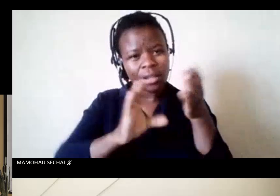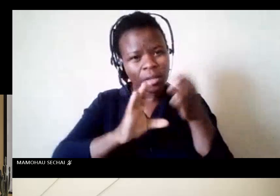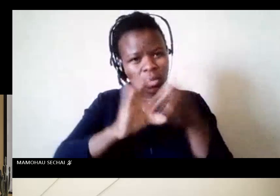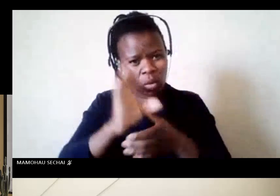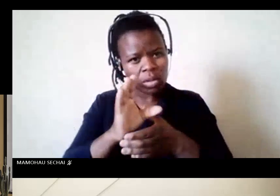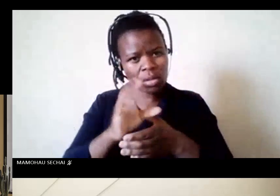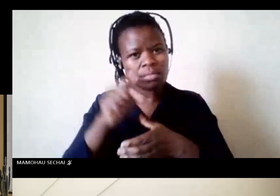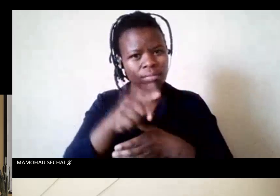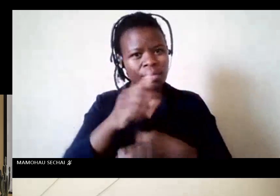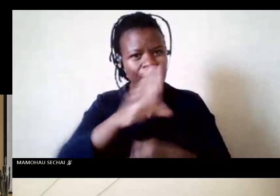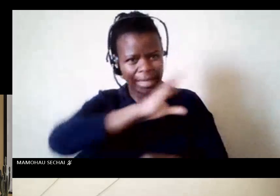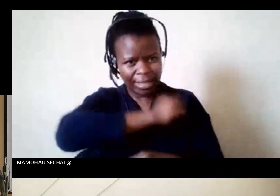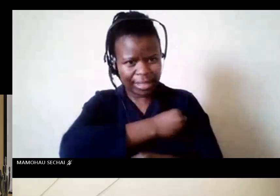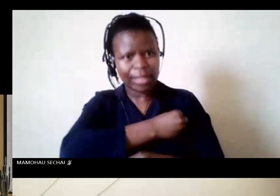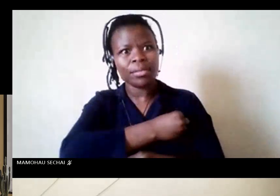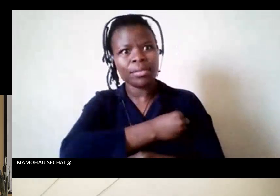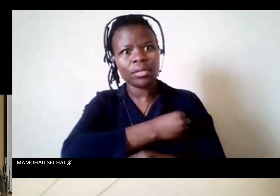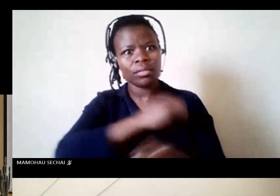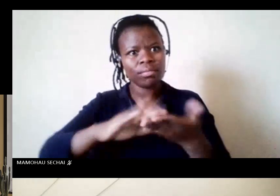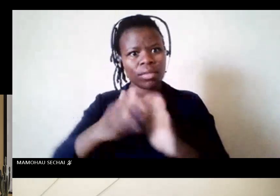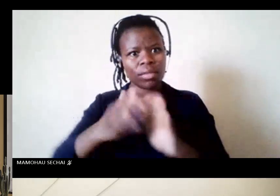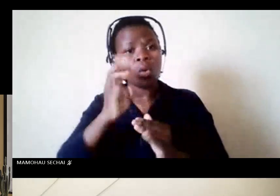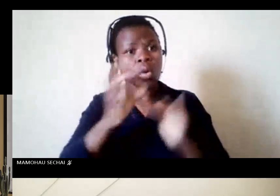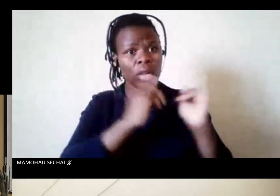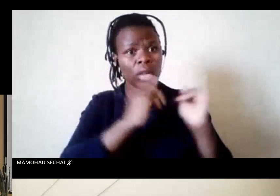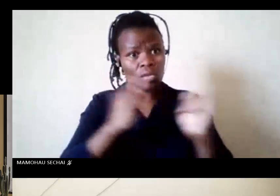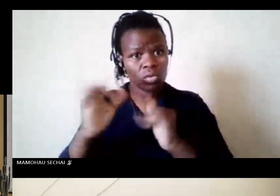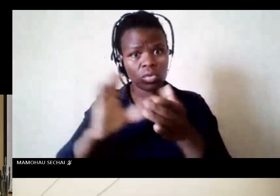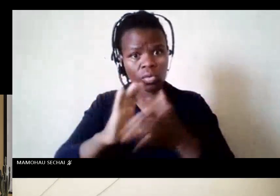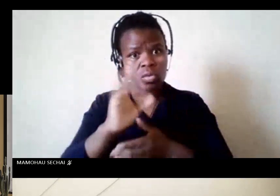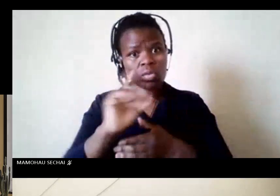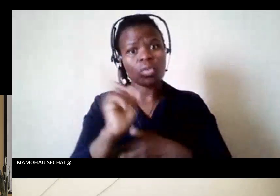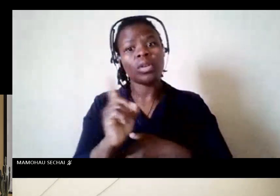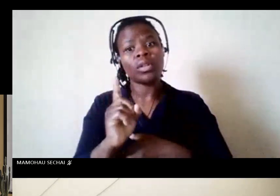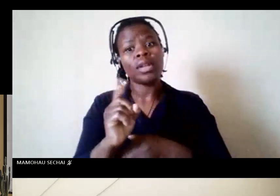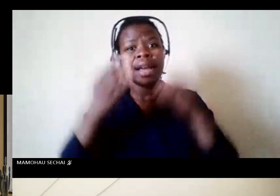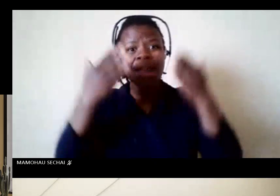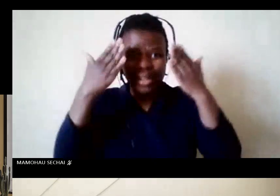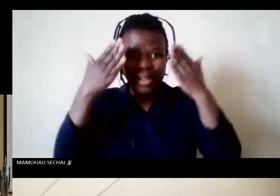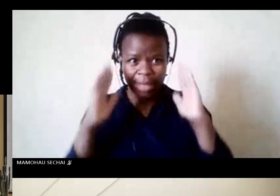to community-based rehabilitation. Now, this is where you will see